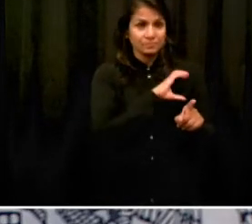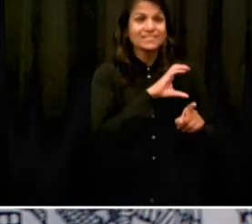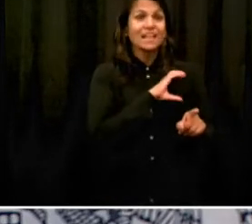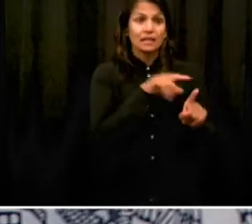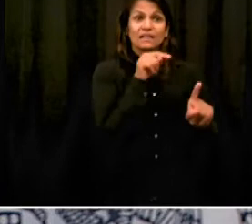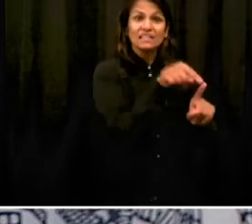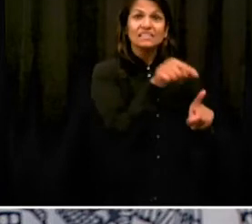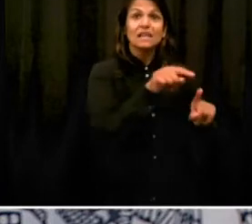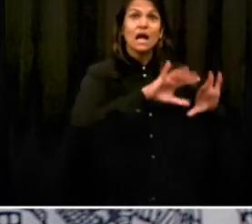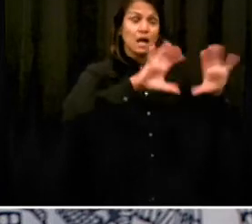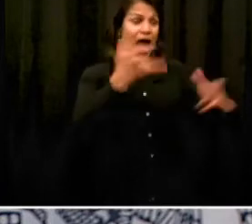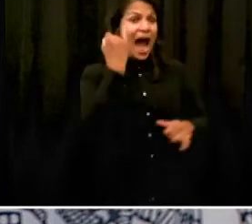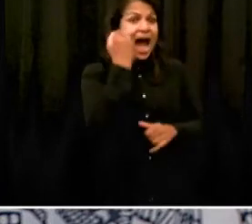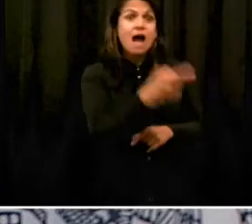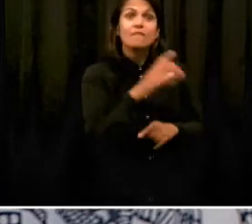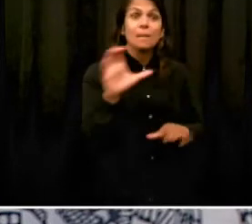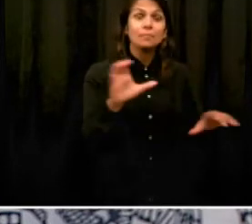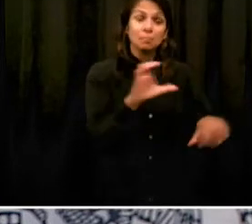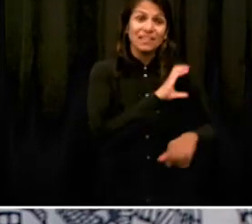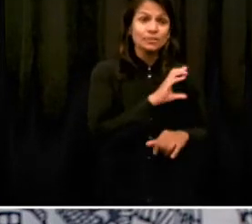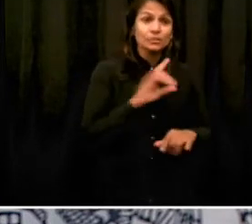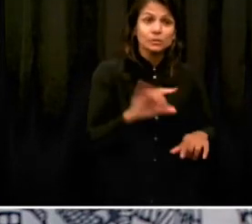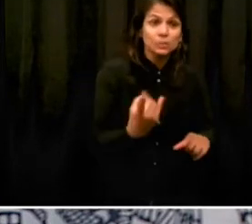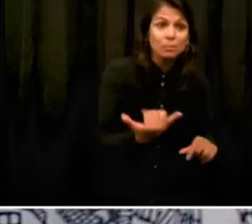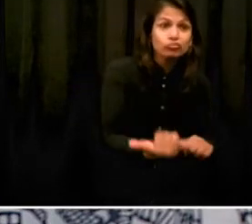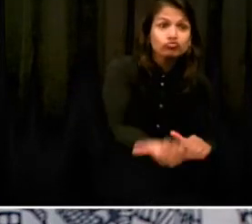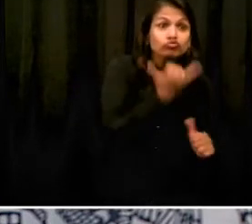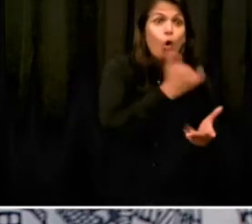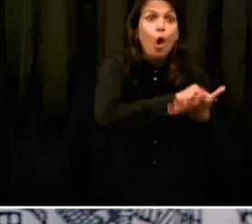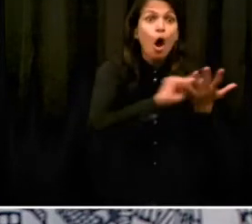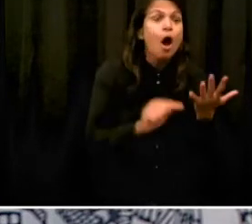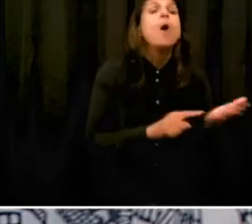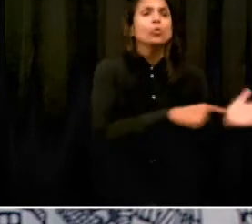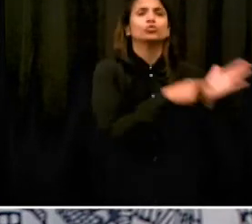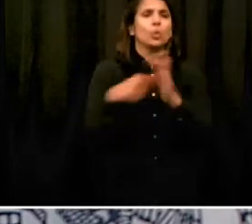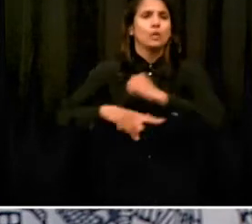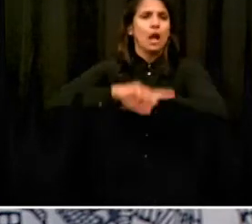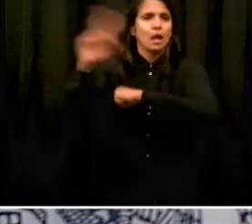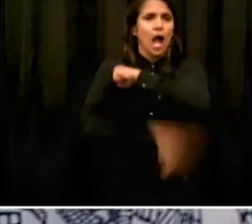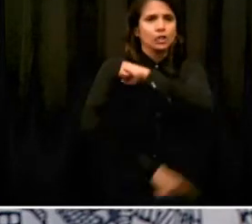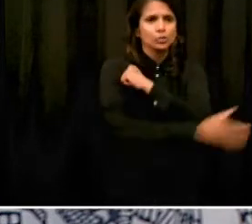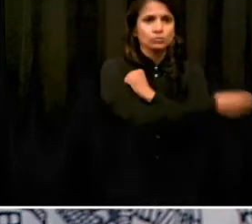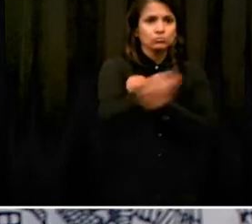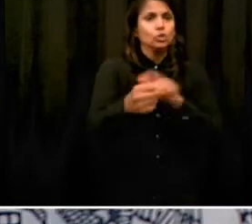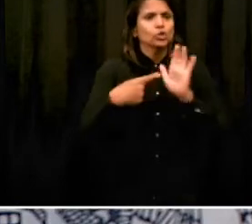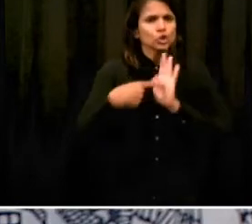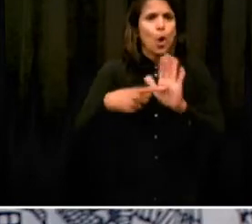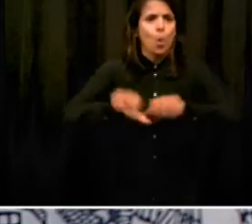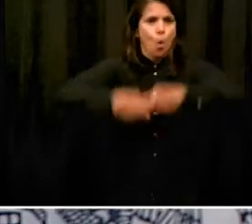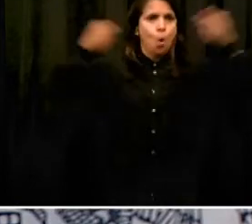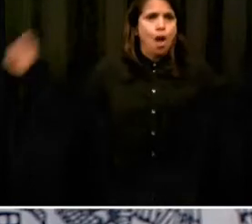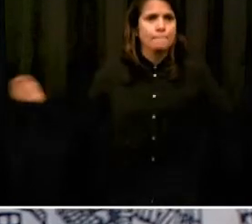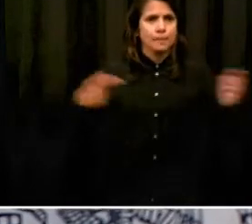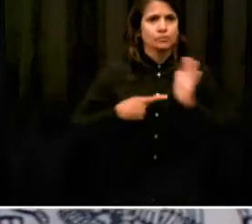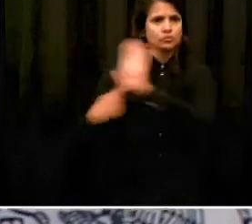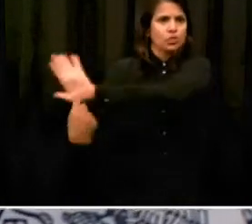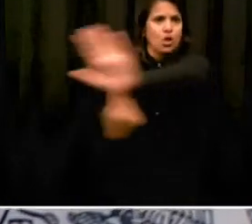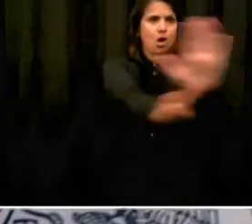the idea is to have a clear public statement of this is how discipline is going to work for certain types of offenses. Go ahead, Commissioner. Yeah,